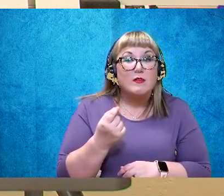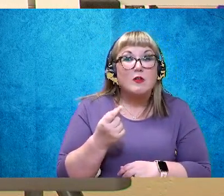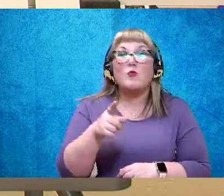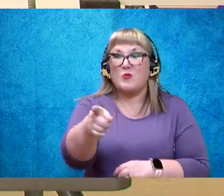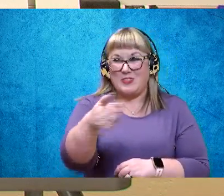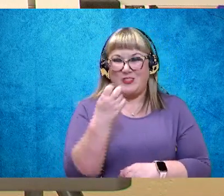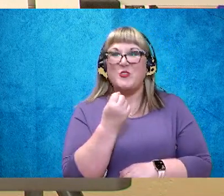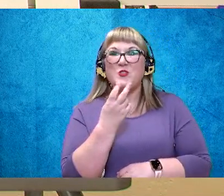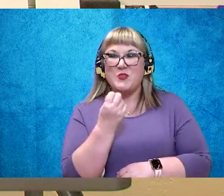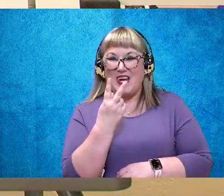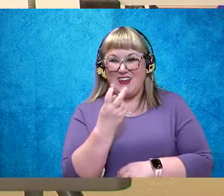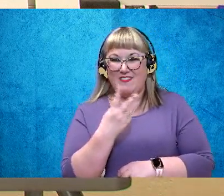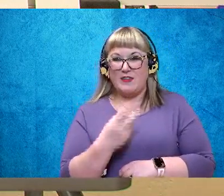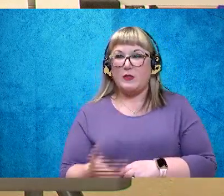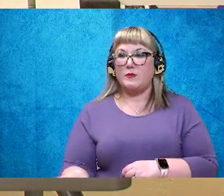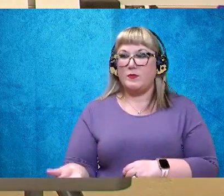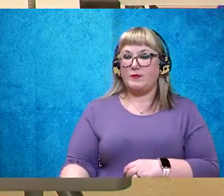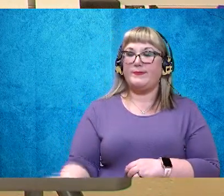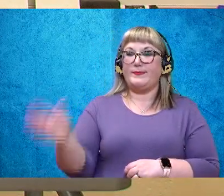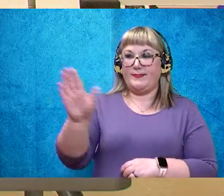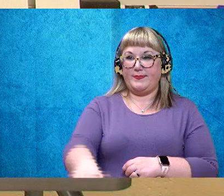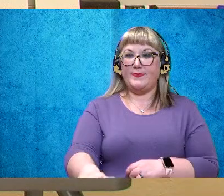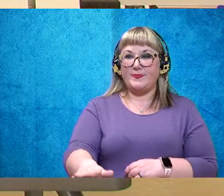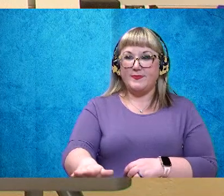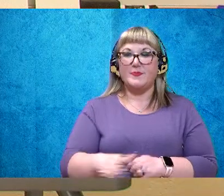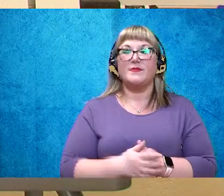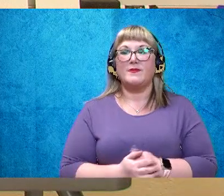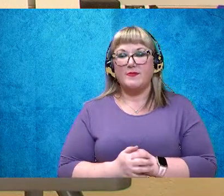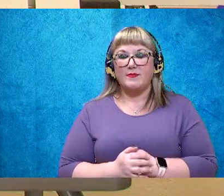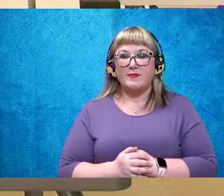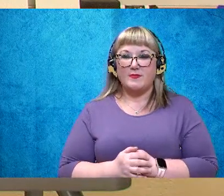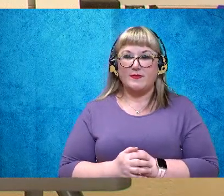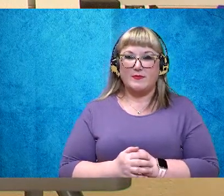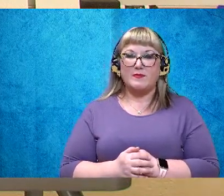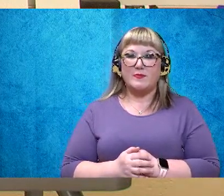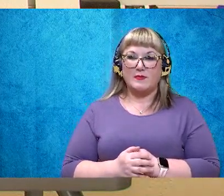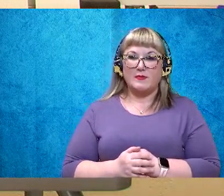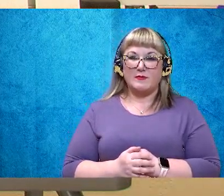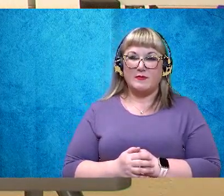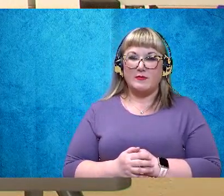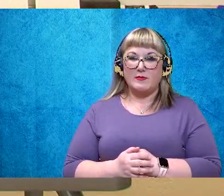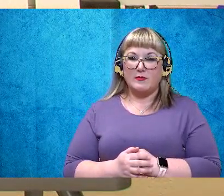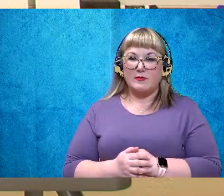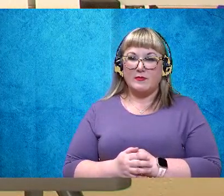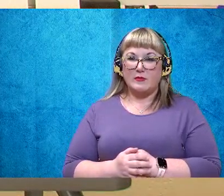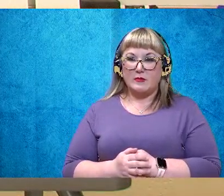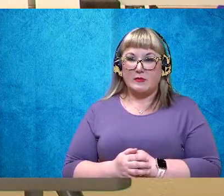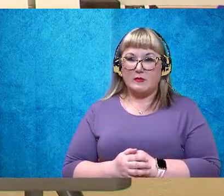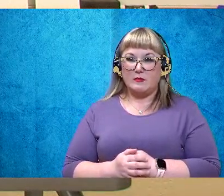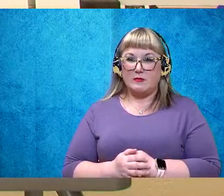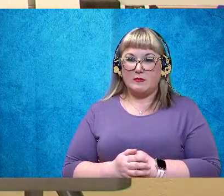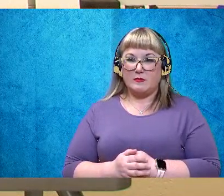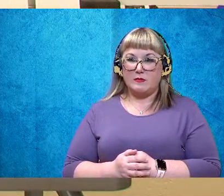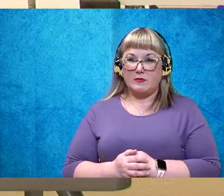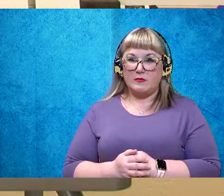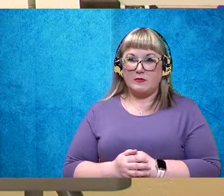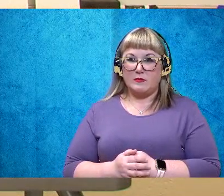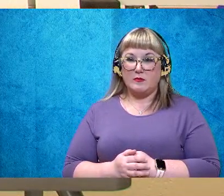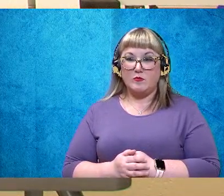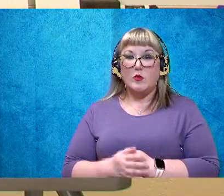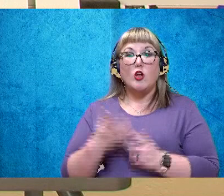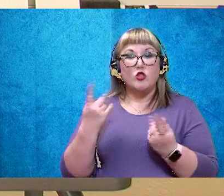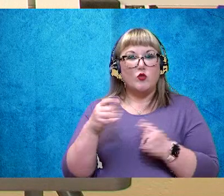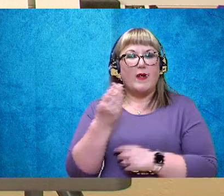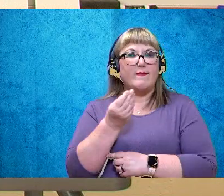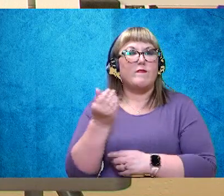number 12 and put that with our collection of Legos. Okay, very good. Now let's try a few